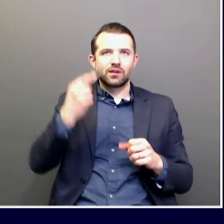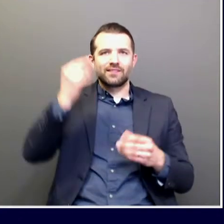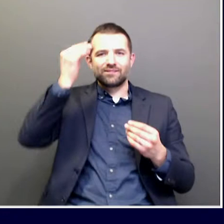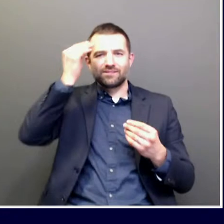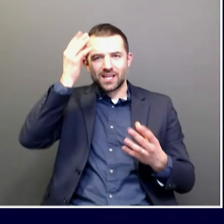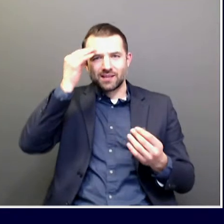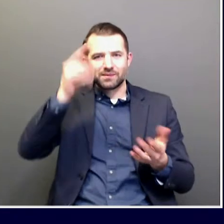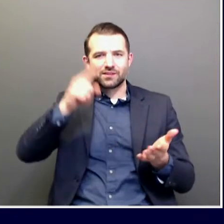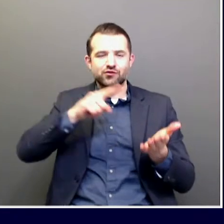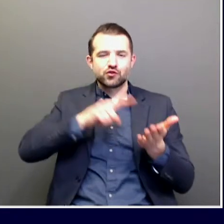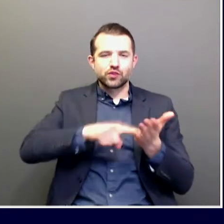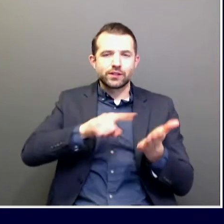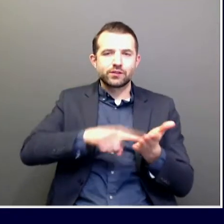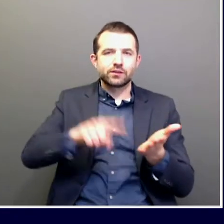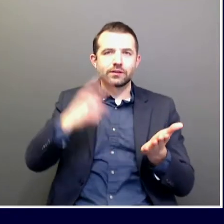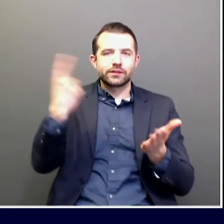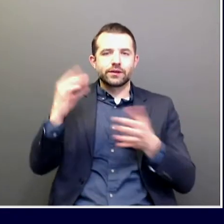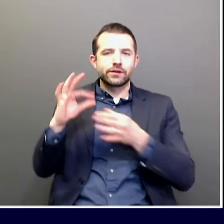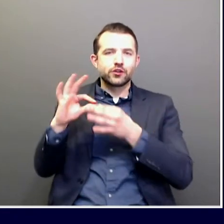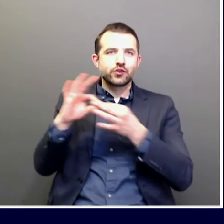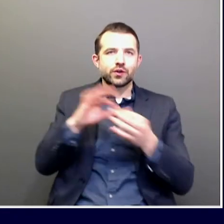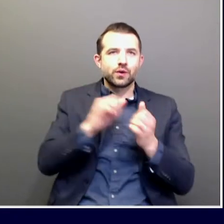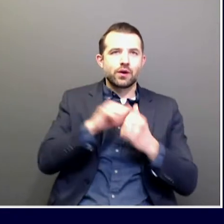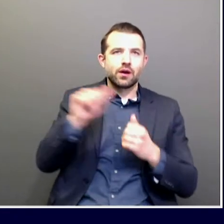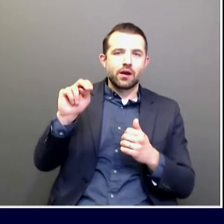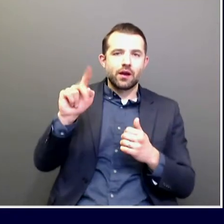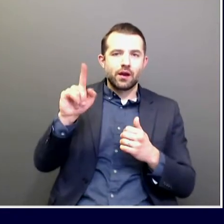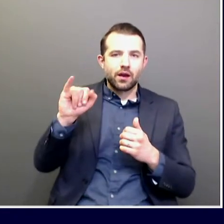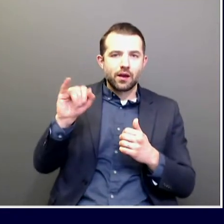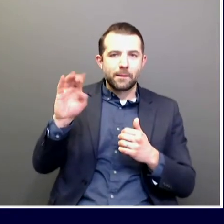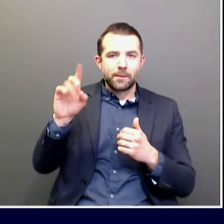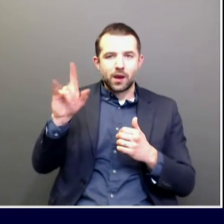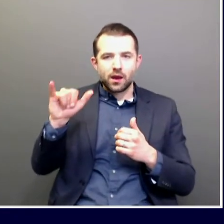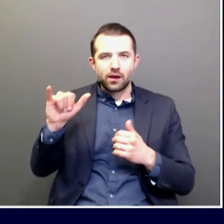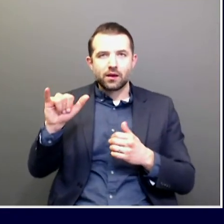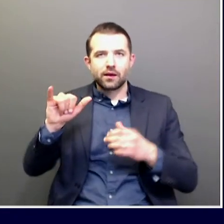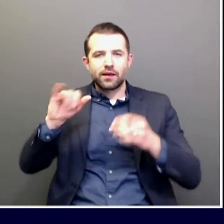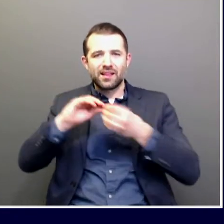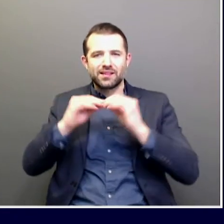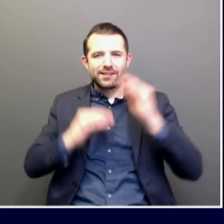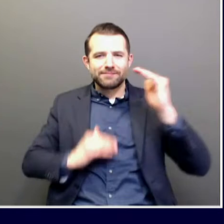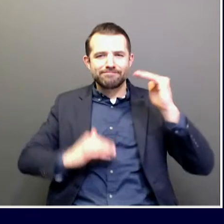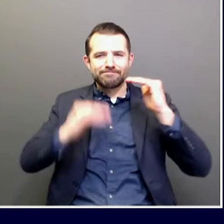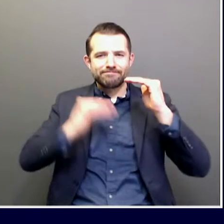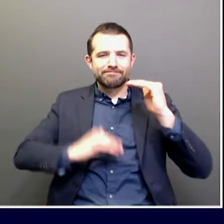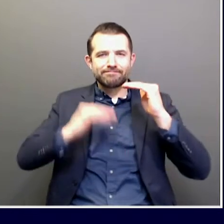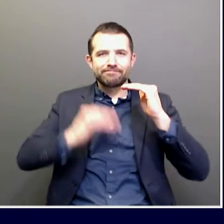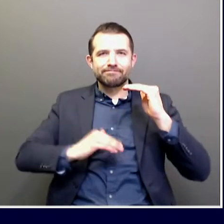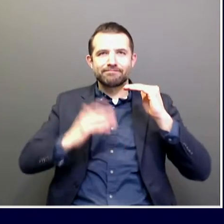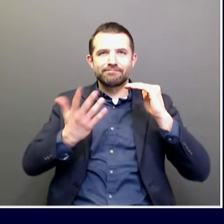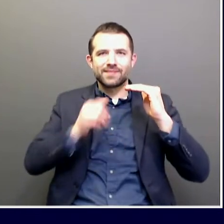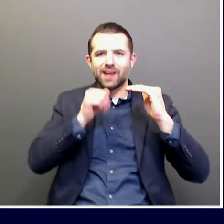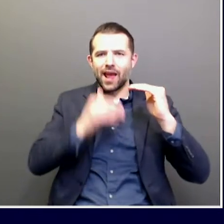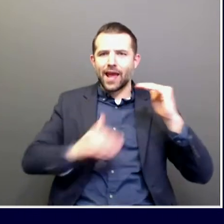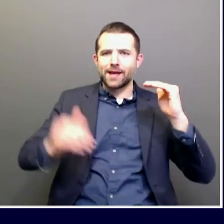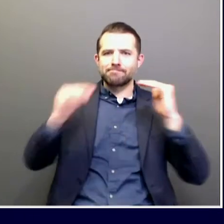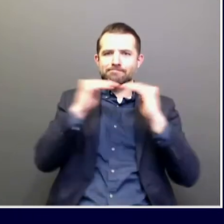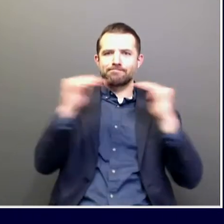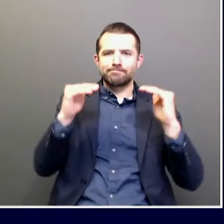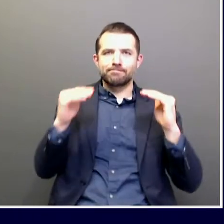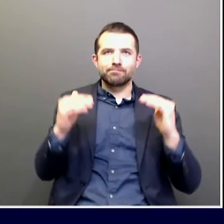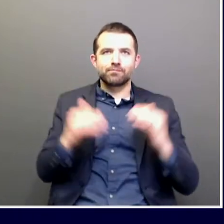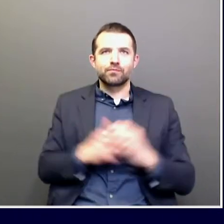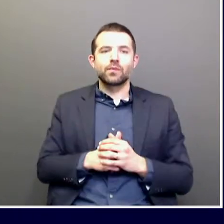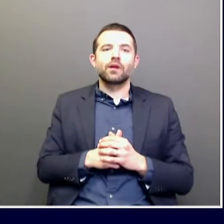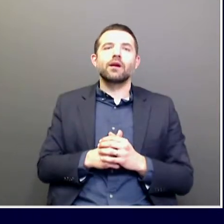out over the weekend or on Monday, again, in advance of that advisory committee meeting. The point that you are